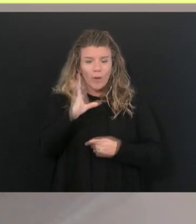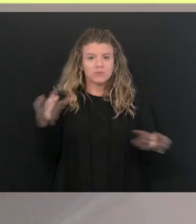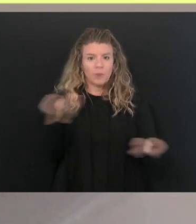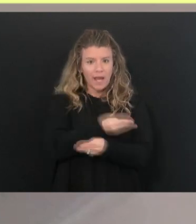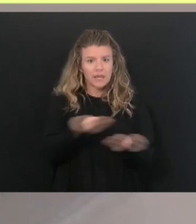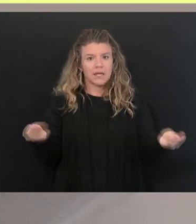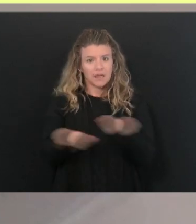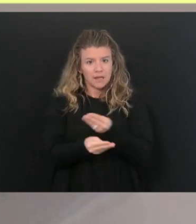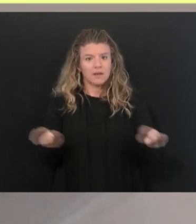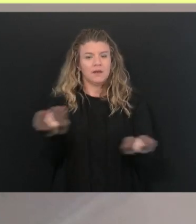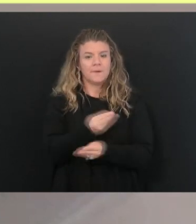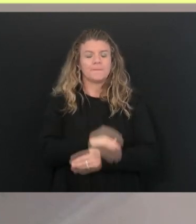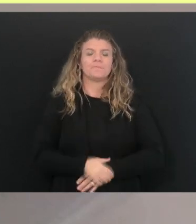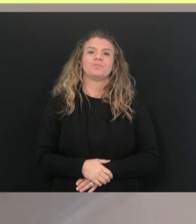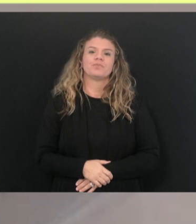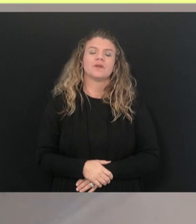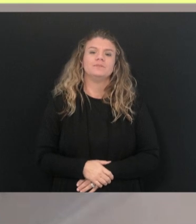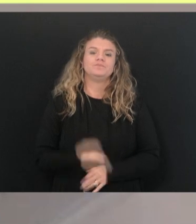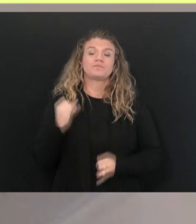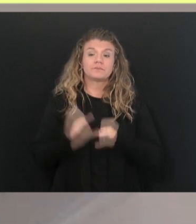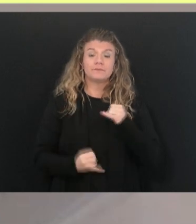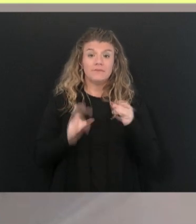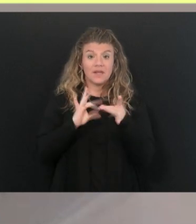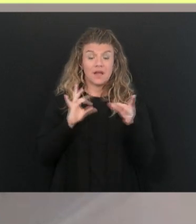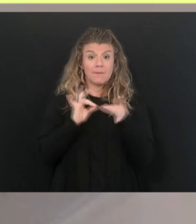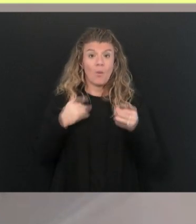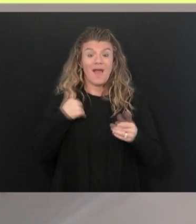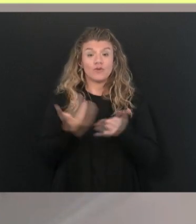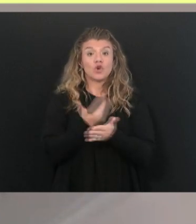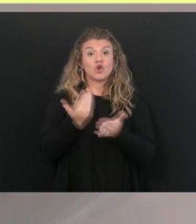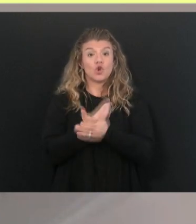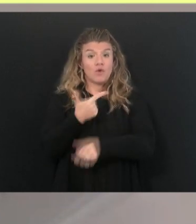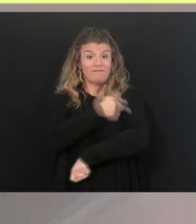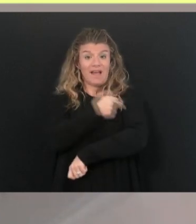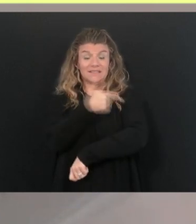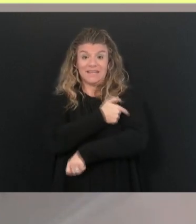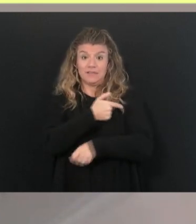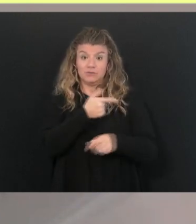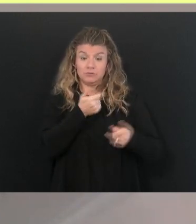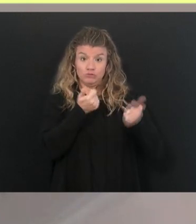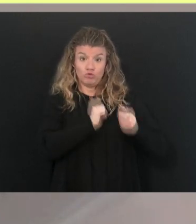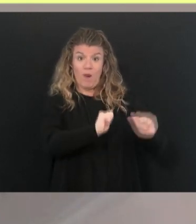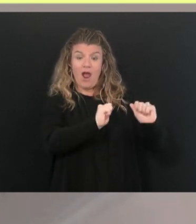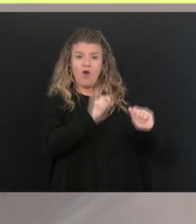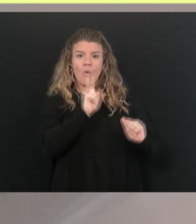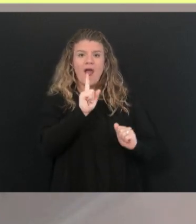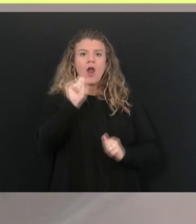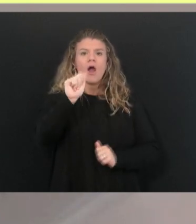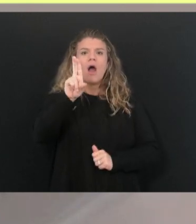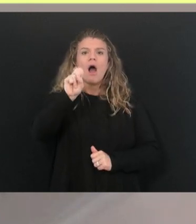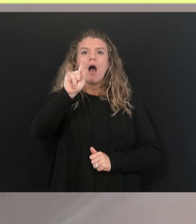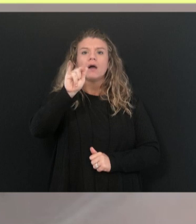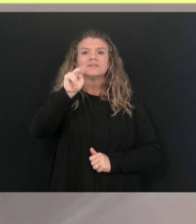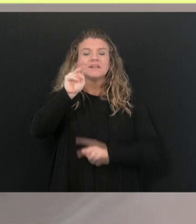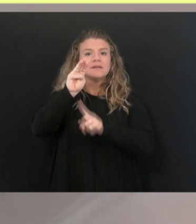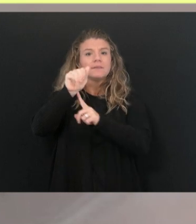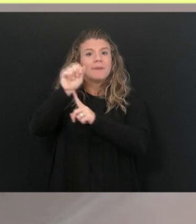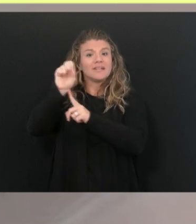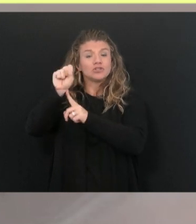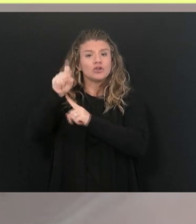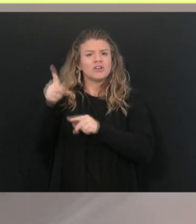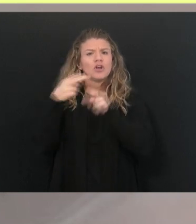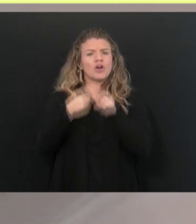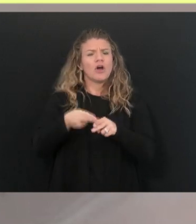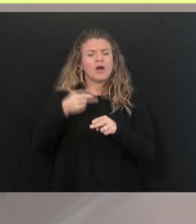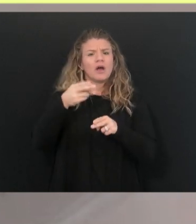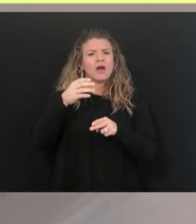say is that there are some new vaccine trials that are coming out from Boston, Massachusetts, from a company called Cambridge,